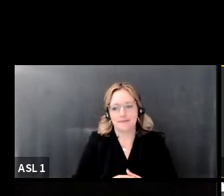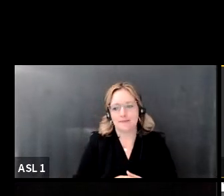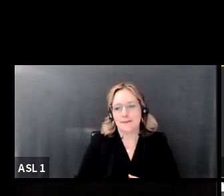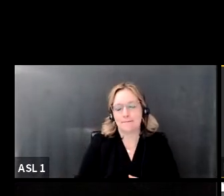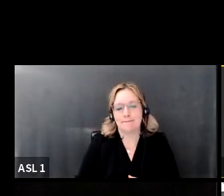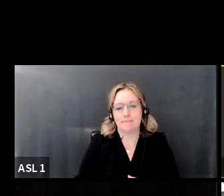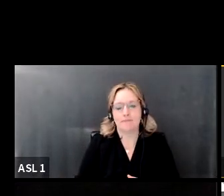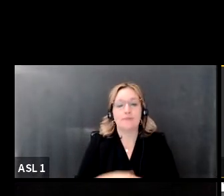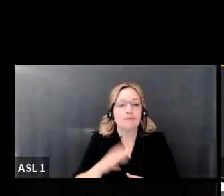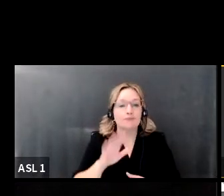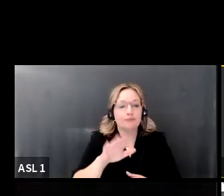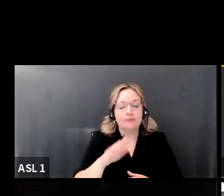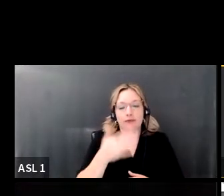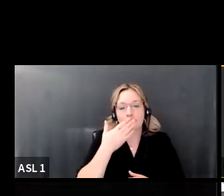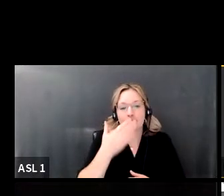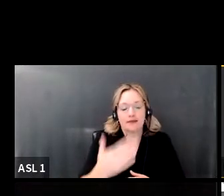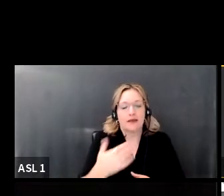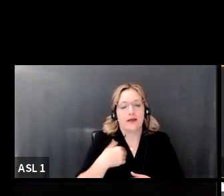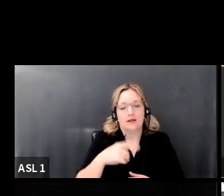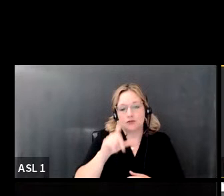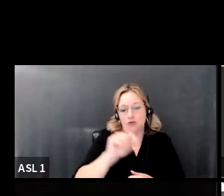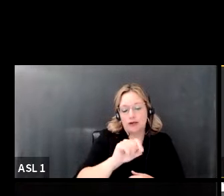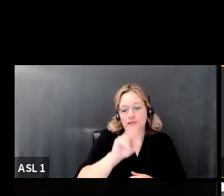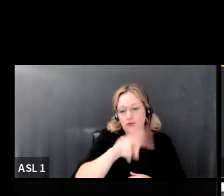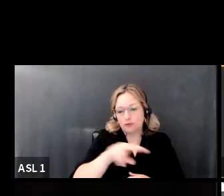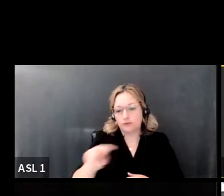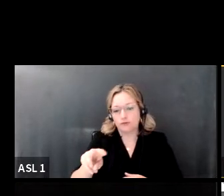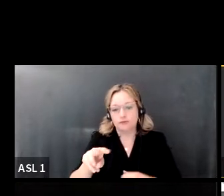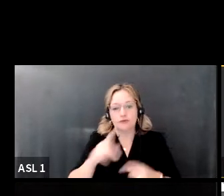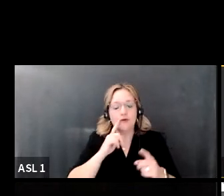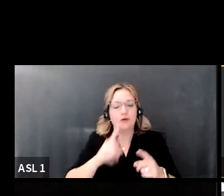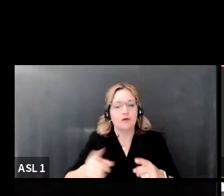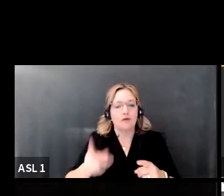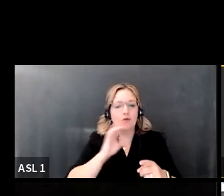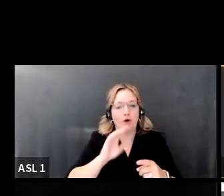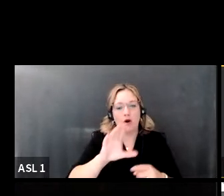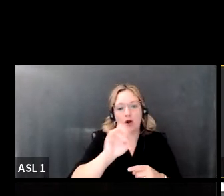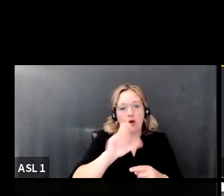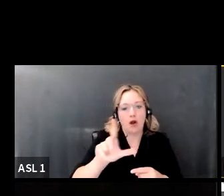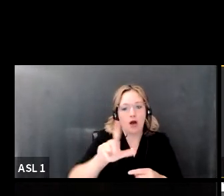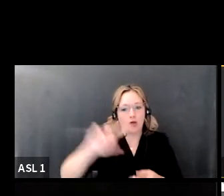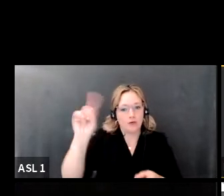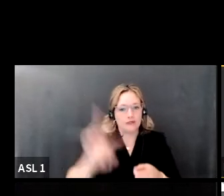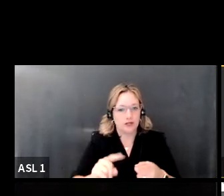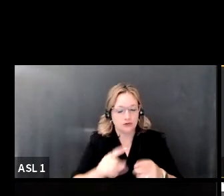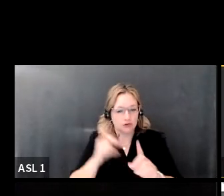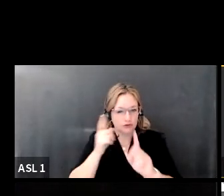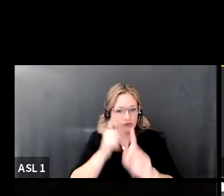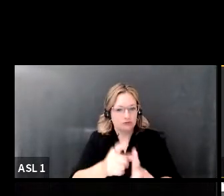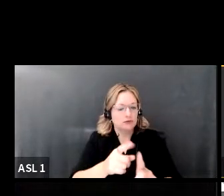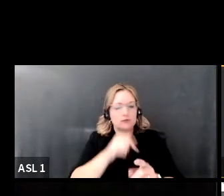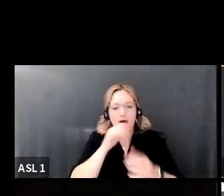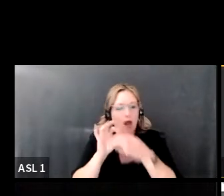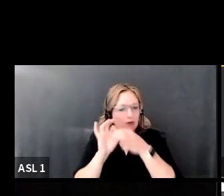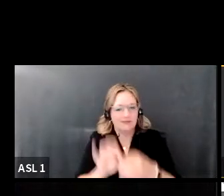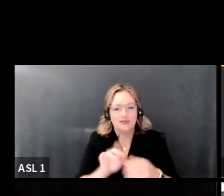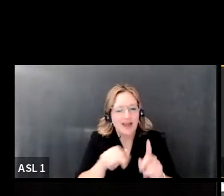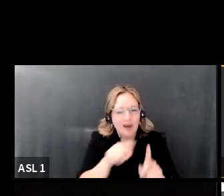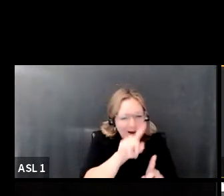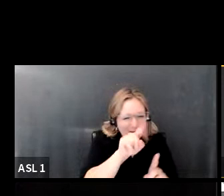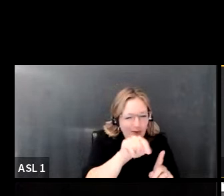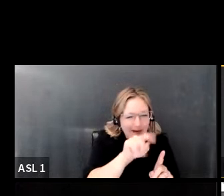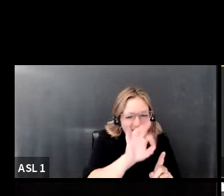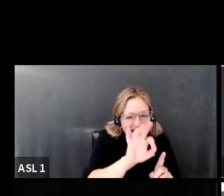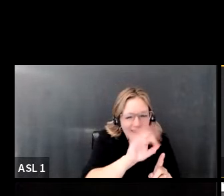2022 efficiency targets or uh call reduction targets are not directly related to that 1.9